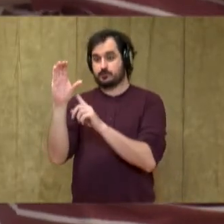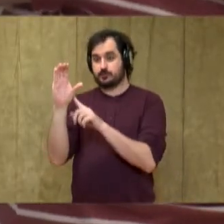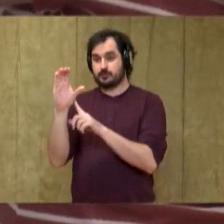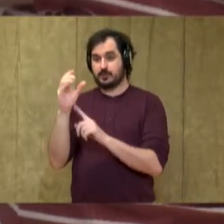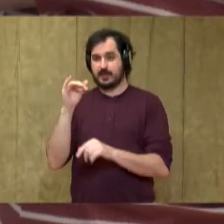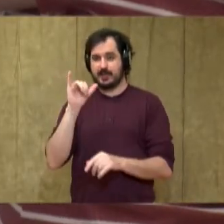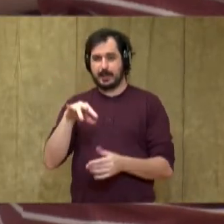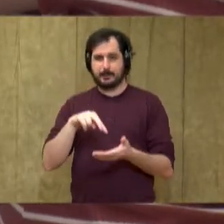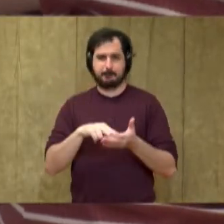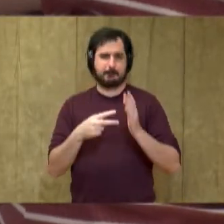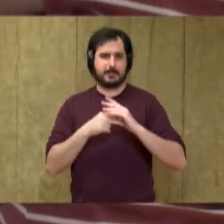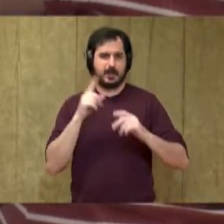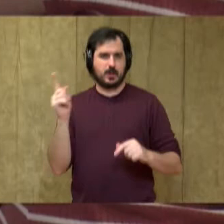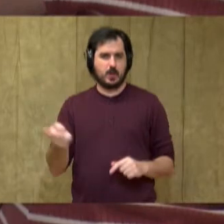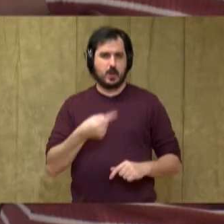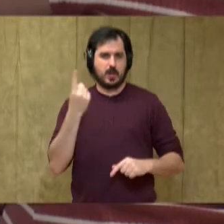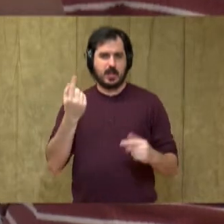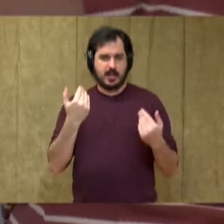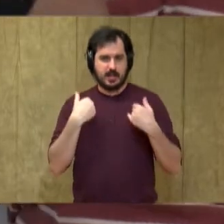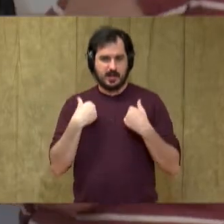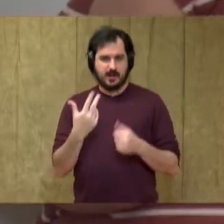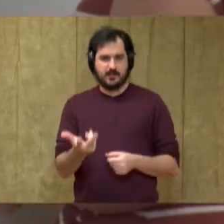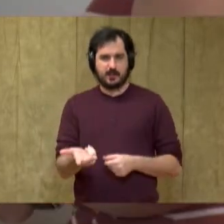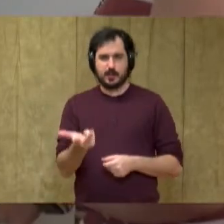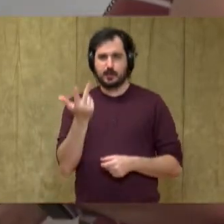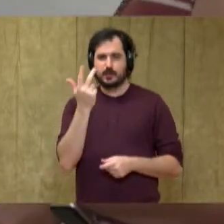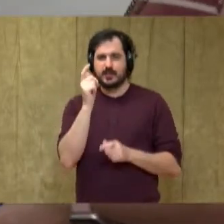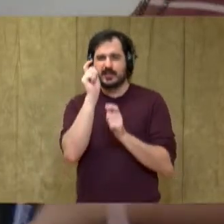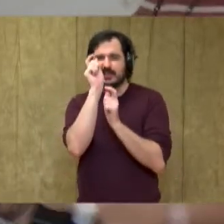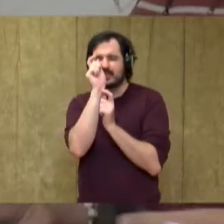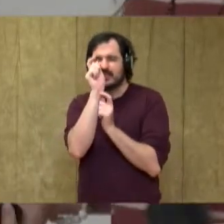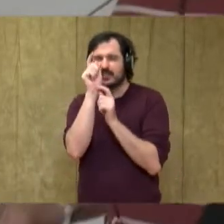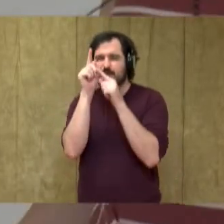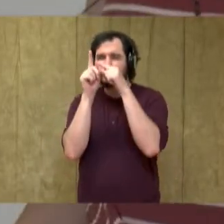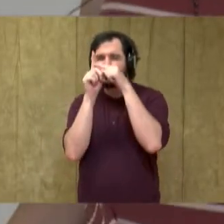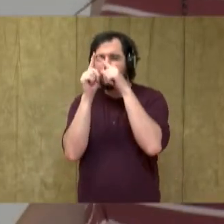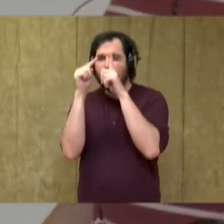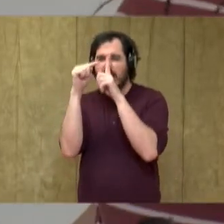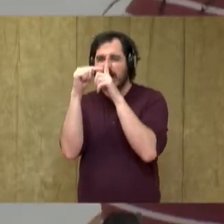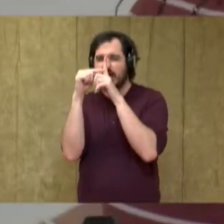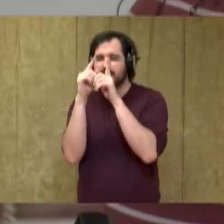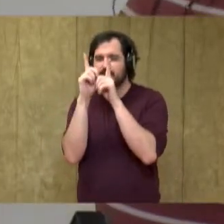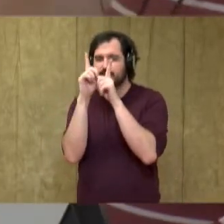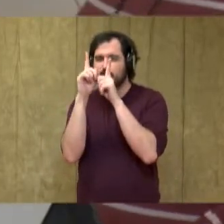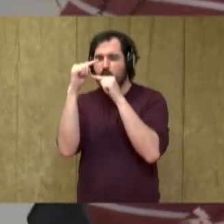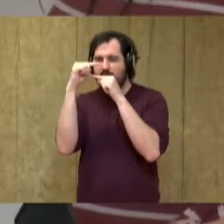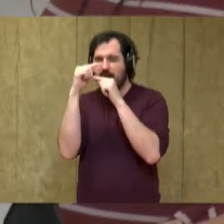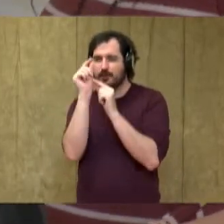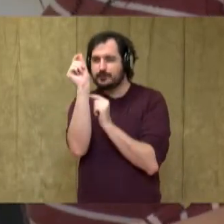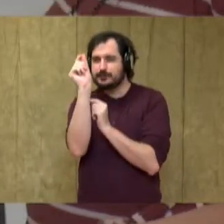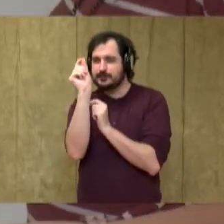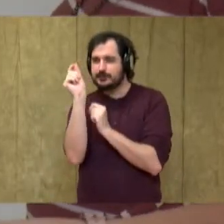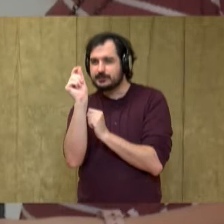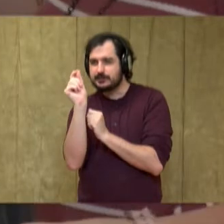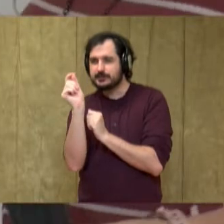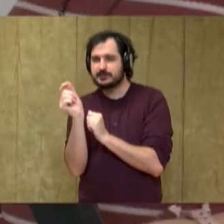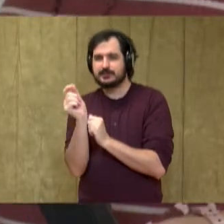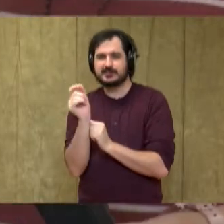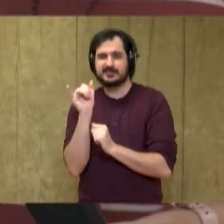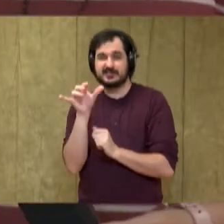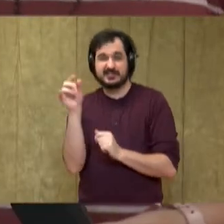I only have 3 little squares shaded, 3 hundredths shaded. Are those